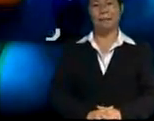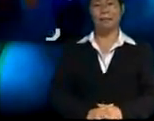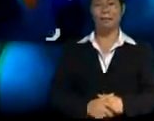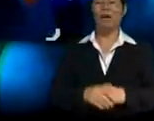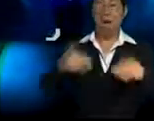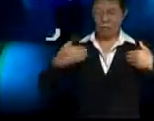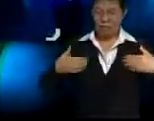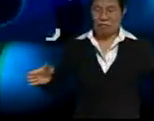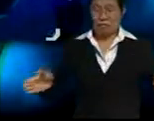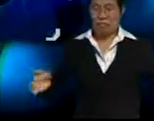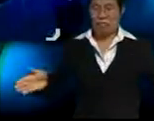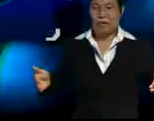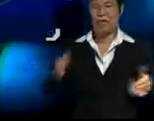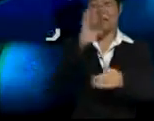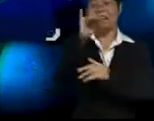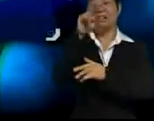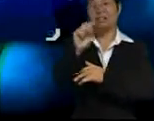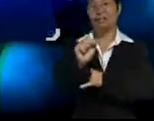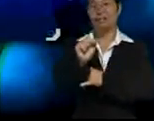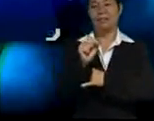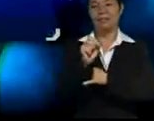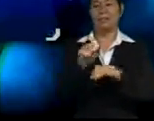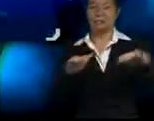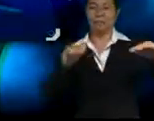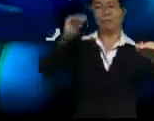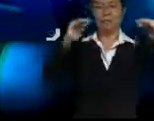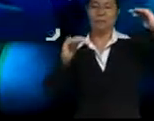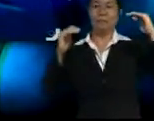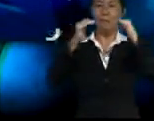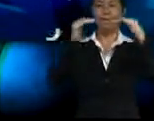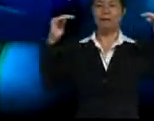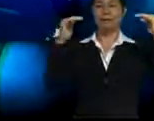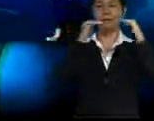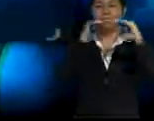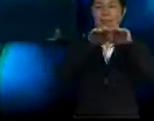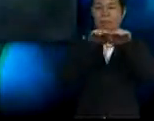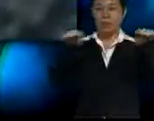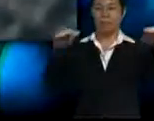They also have fins to maintain balance.